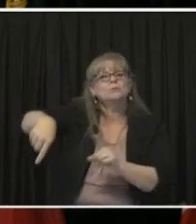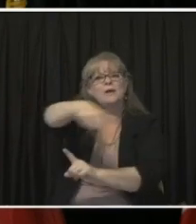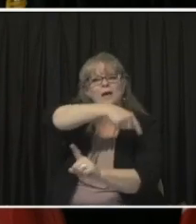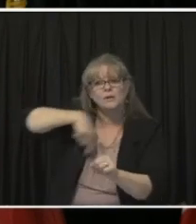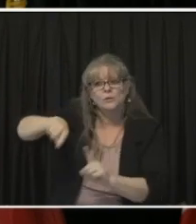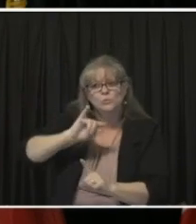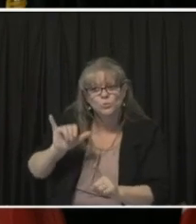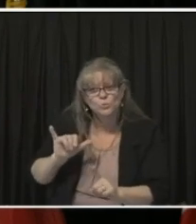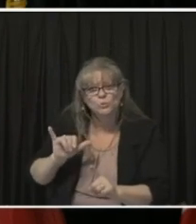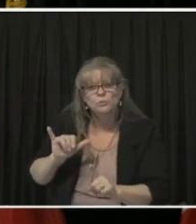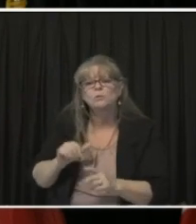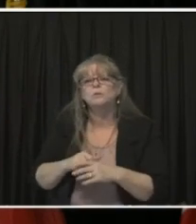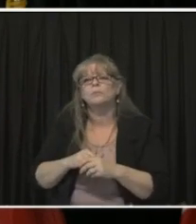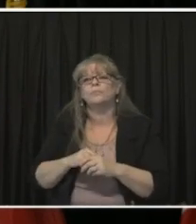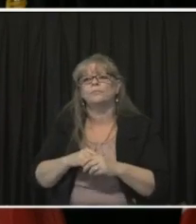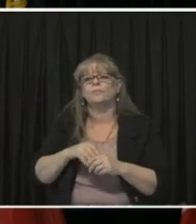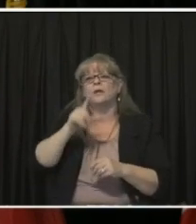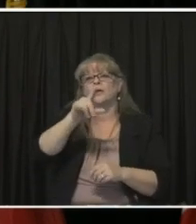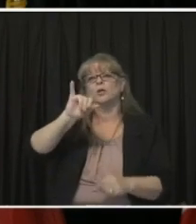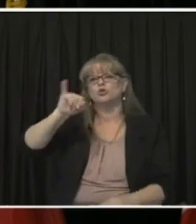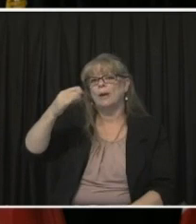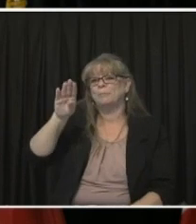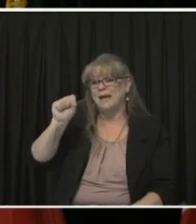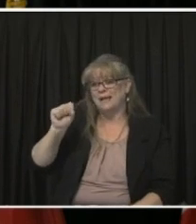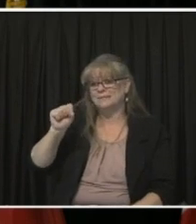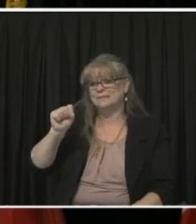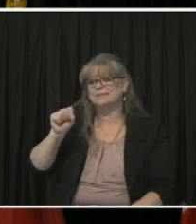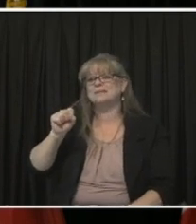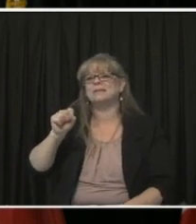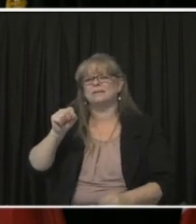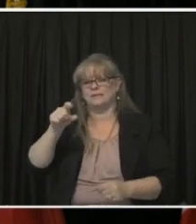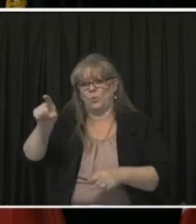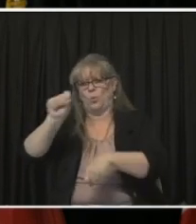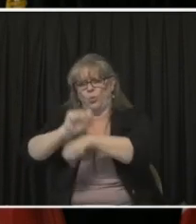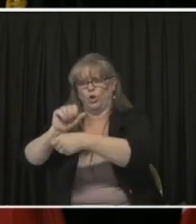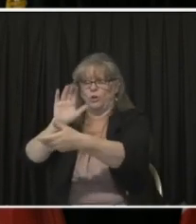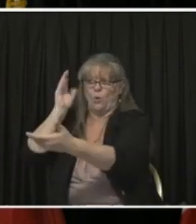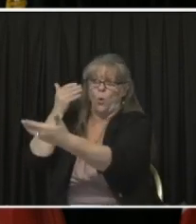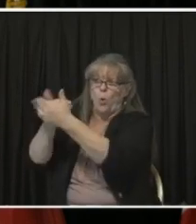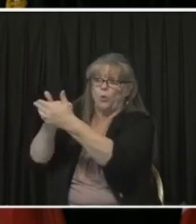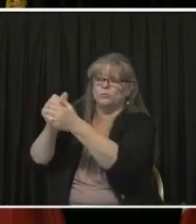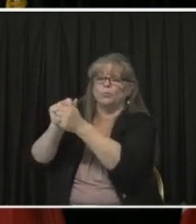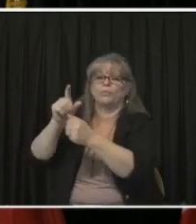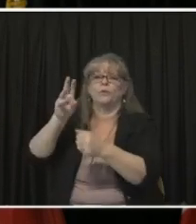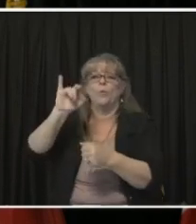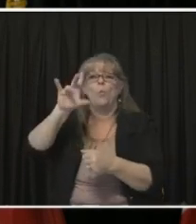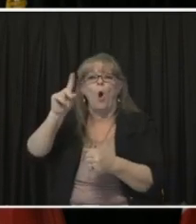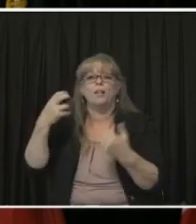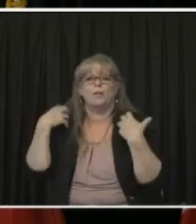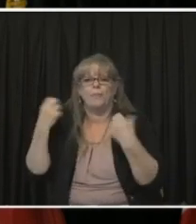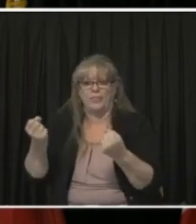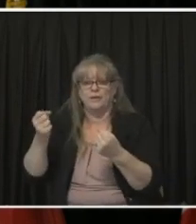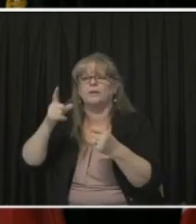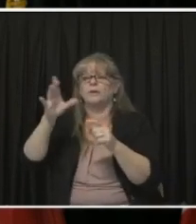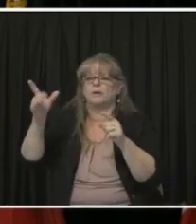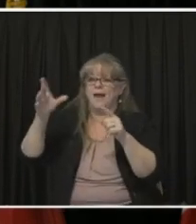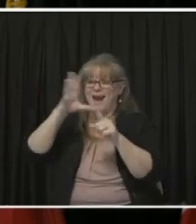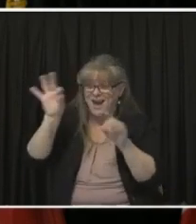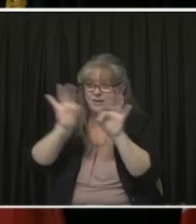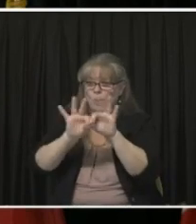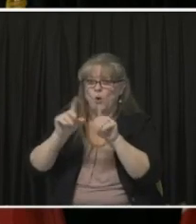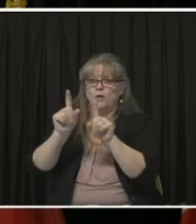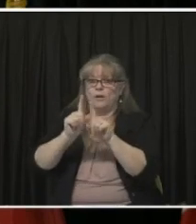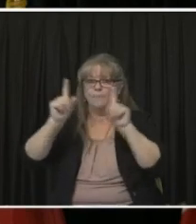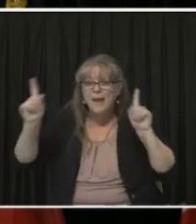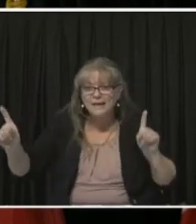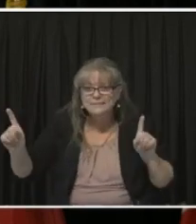closely with Weld County Health to make sure that they have the right social distancing and mask wearing protocols at work to help keep